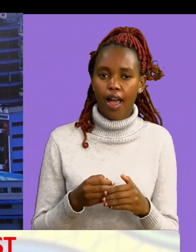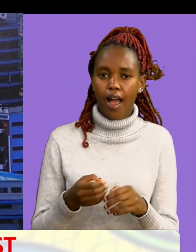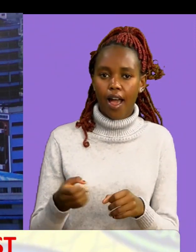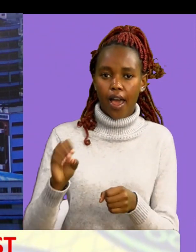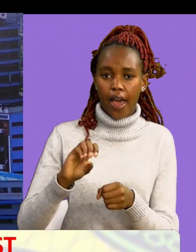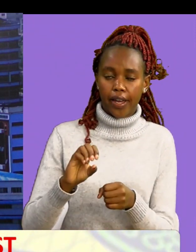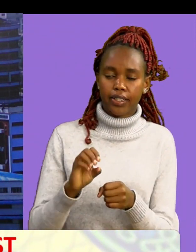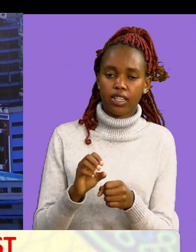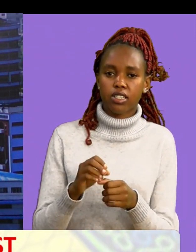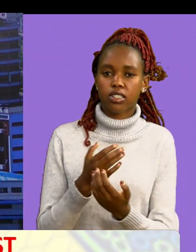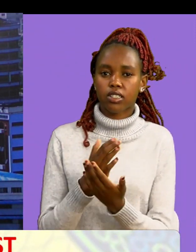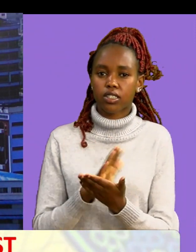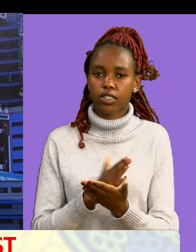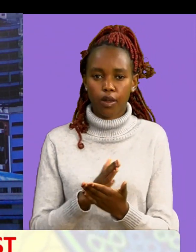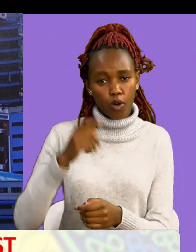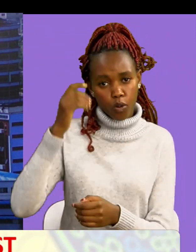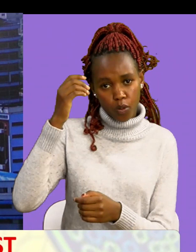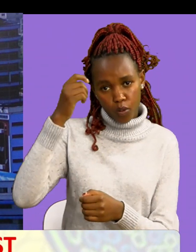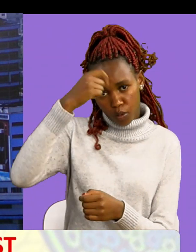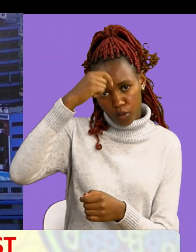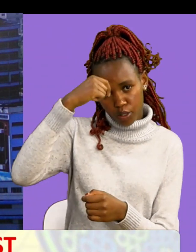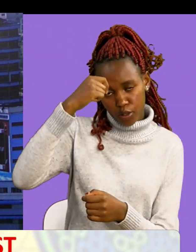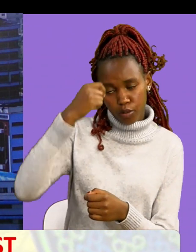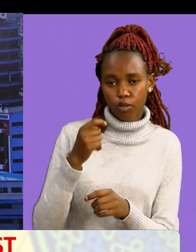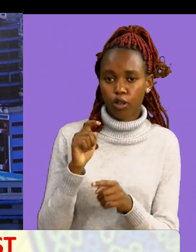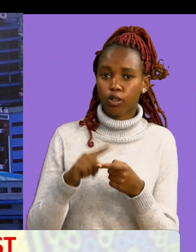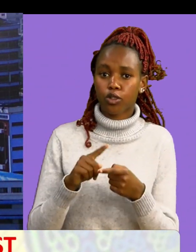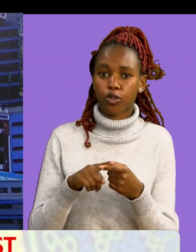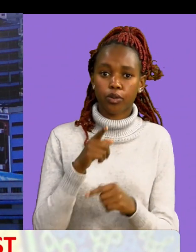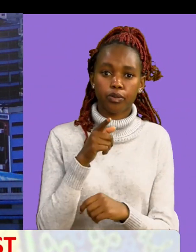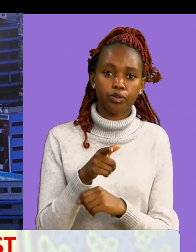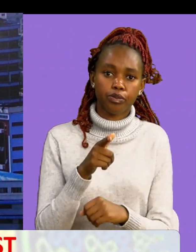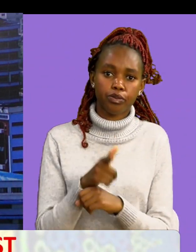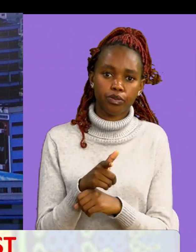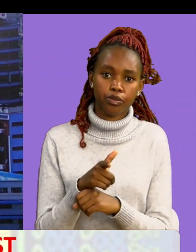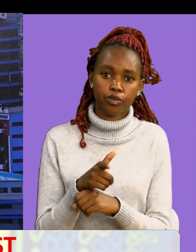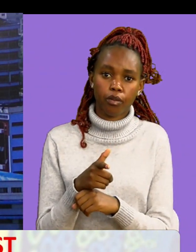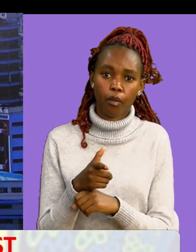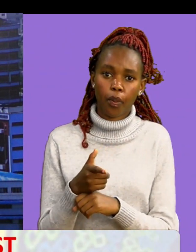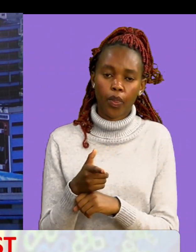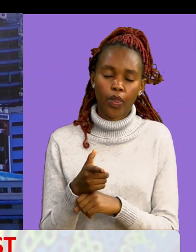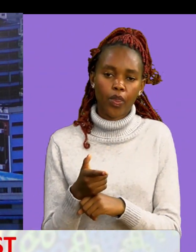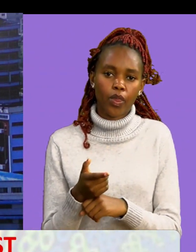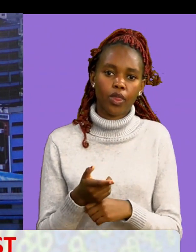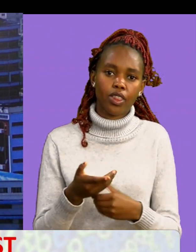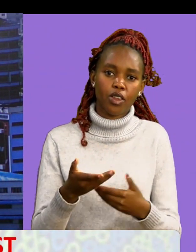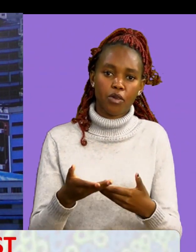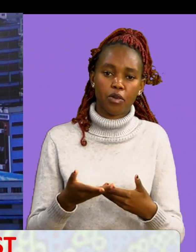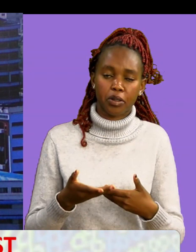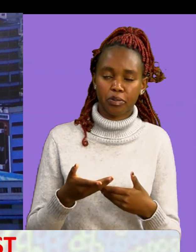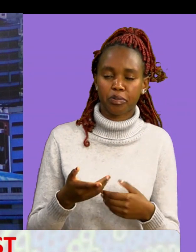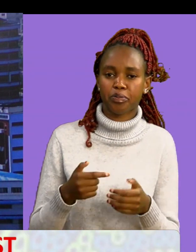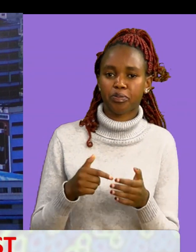to go to navigate your week with. But then again, whole of vibes and entertainment tonight, from Caribbean vibes to the world. I'm talking